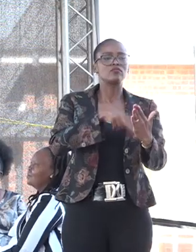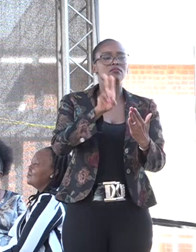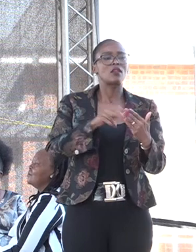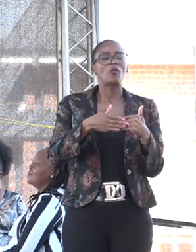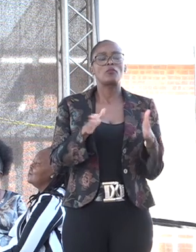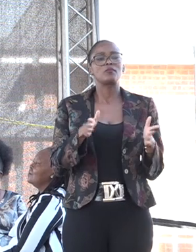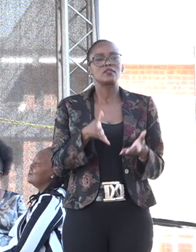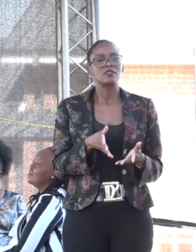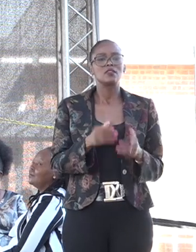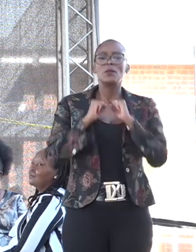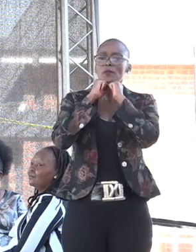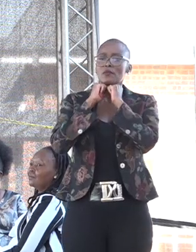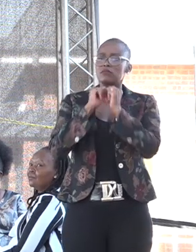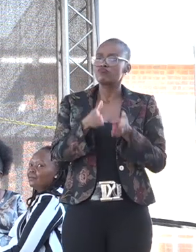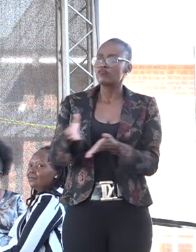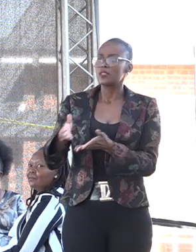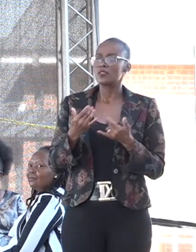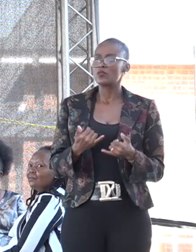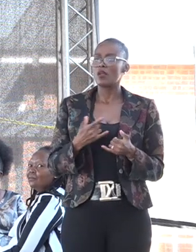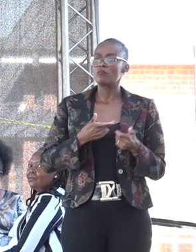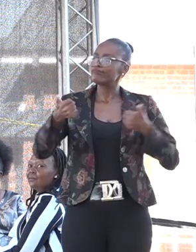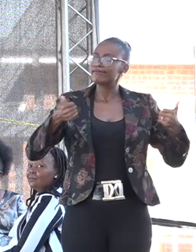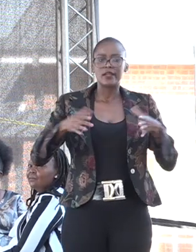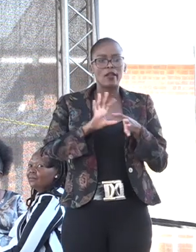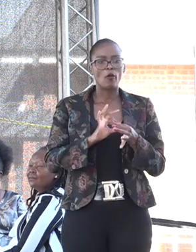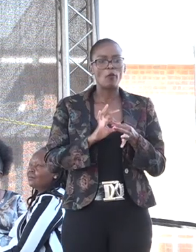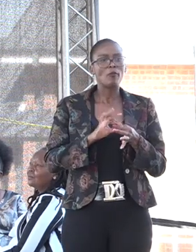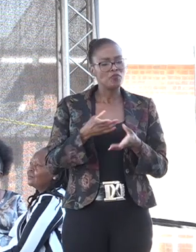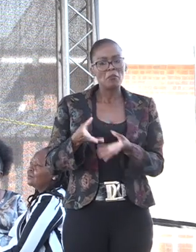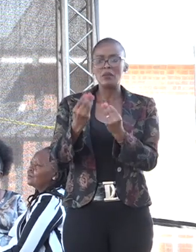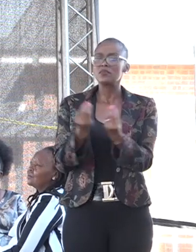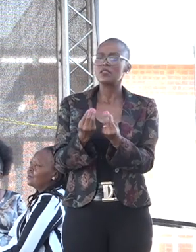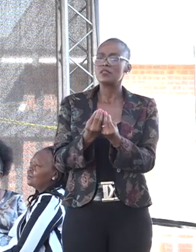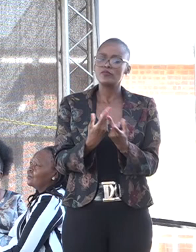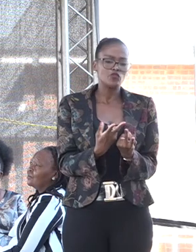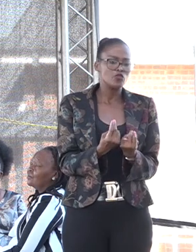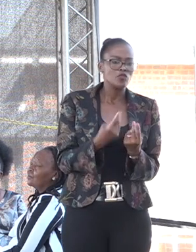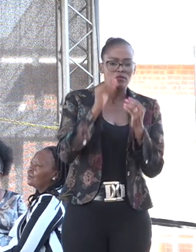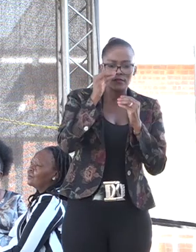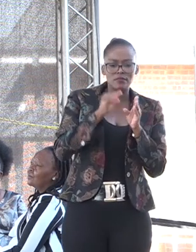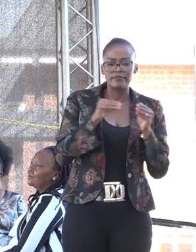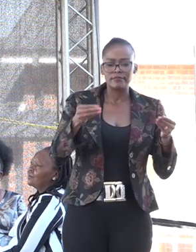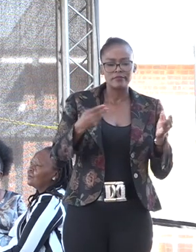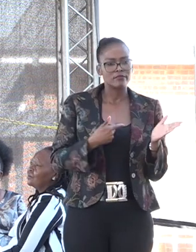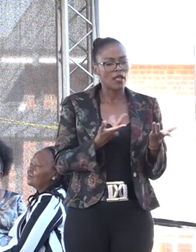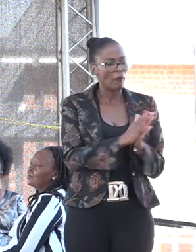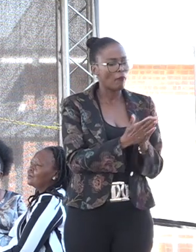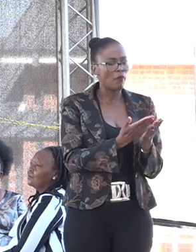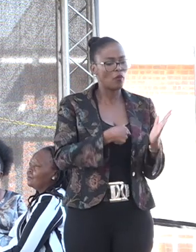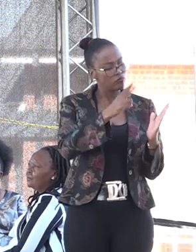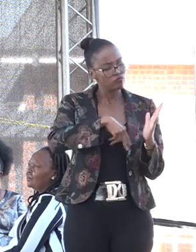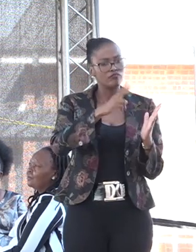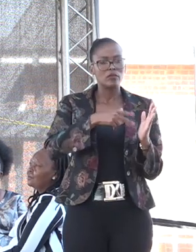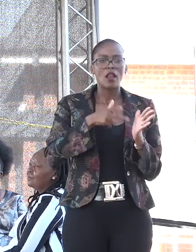aloud to all the parents that are here. When you go back home, get something, get a newspaper clip, get a book and